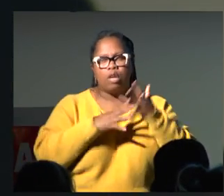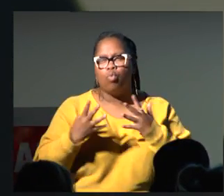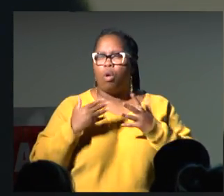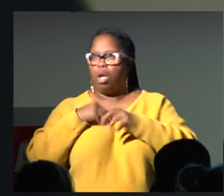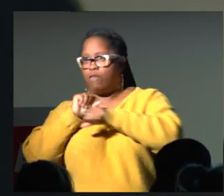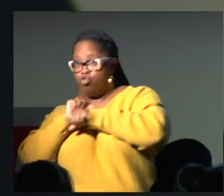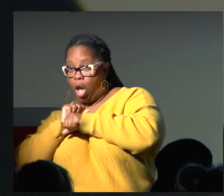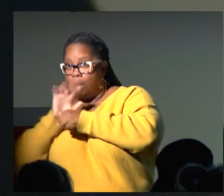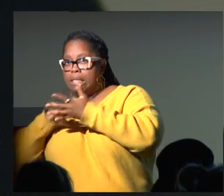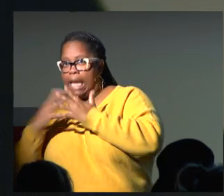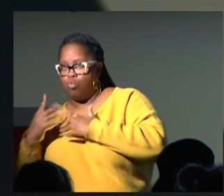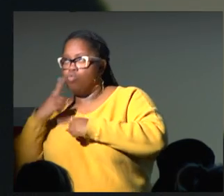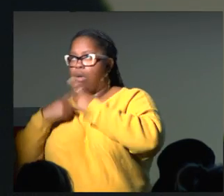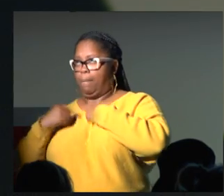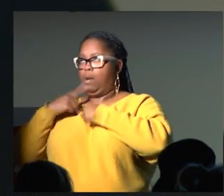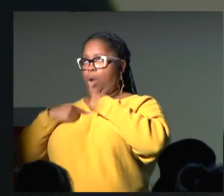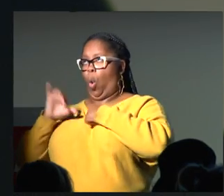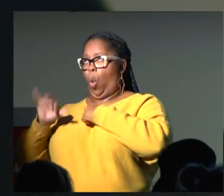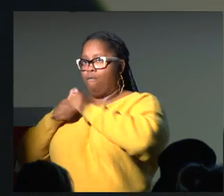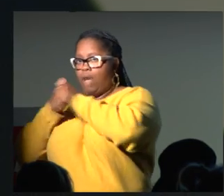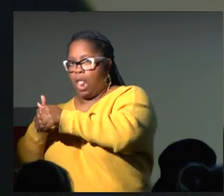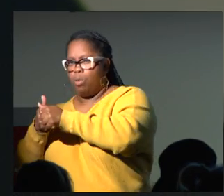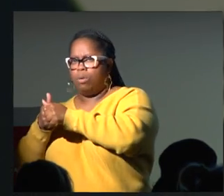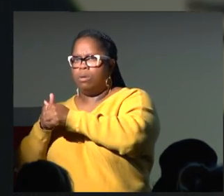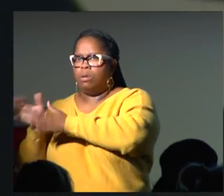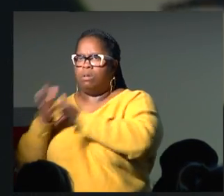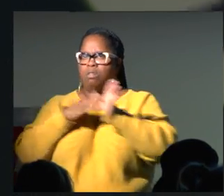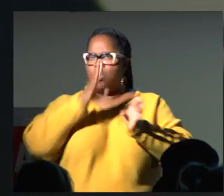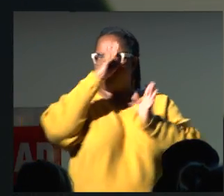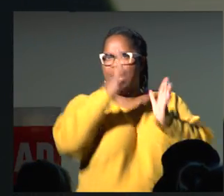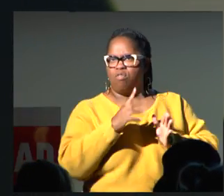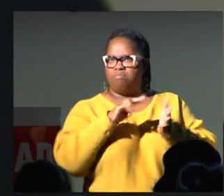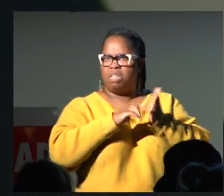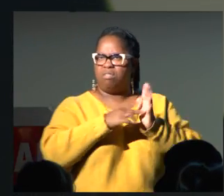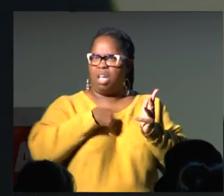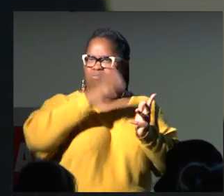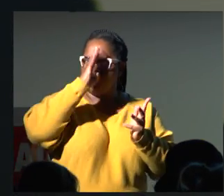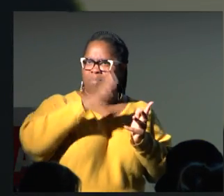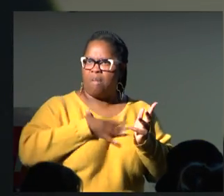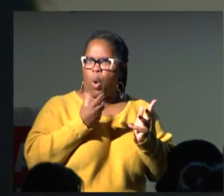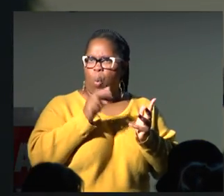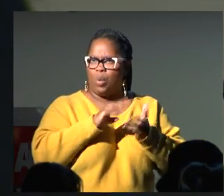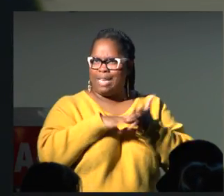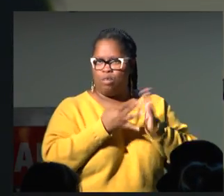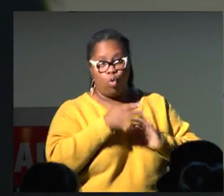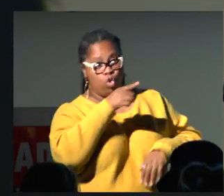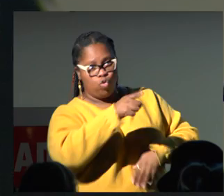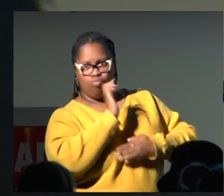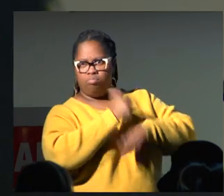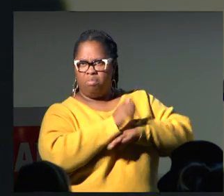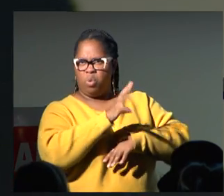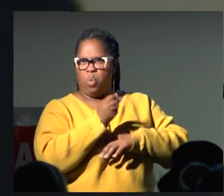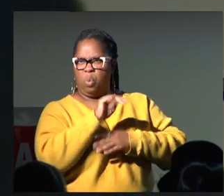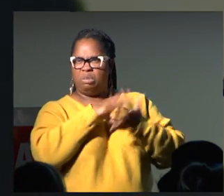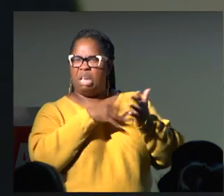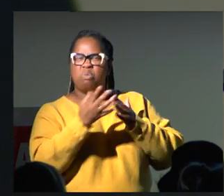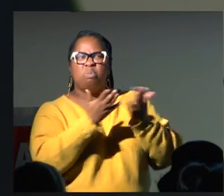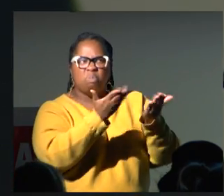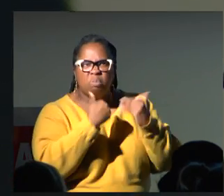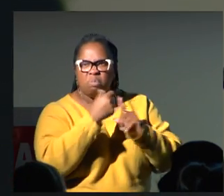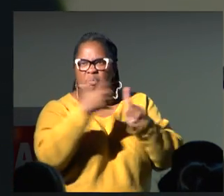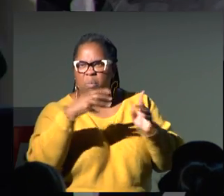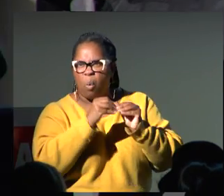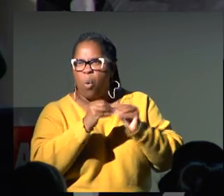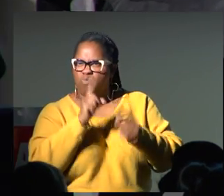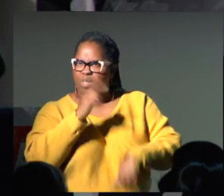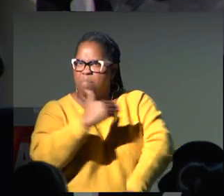you have a schedule. Someone tells you what to do. Mm-hmm. As a creative, you have to create your own schedule, which you do. So I want you to talk about that a bit because I think it's really